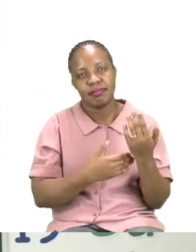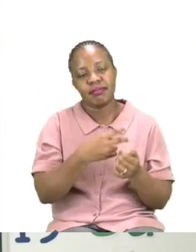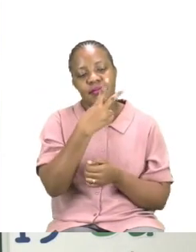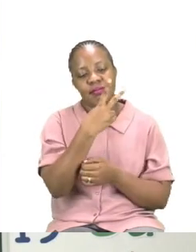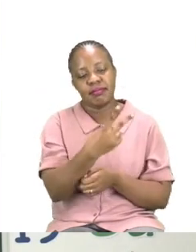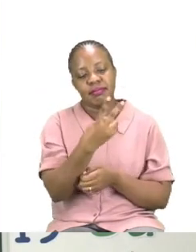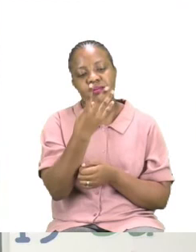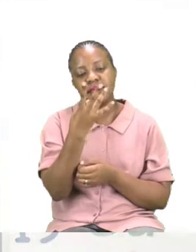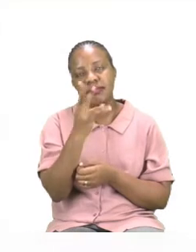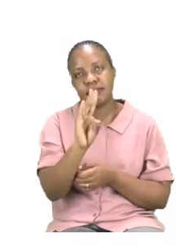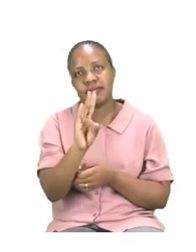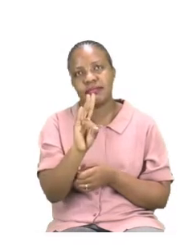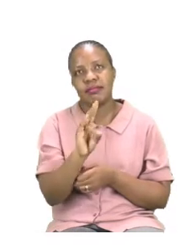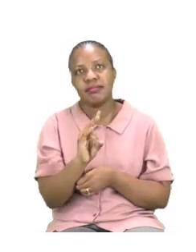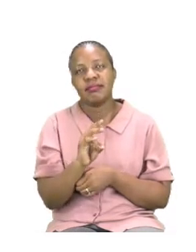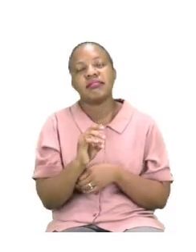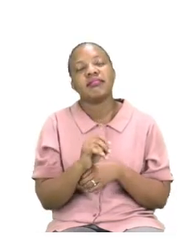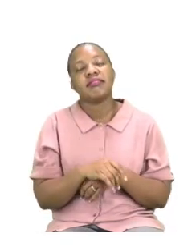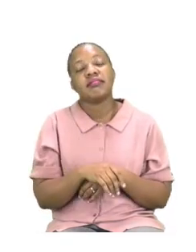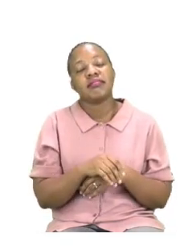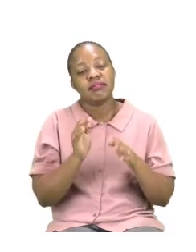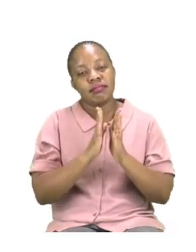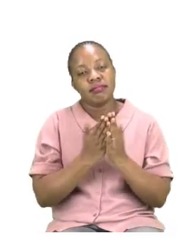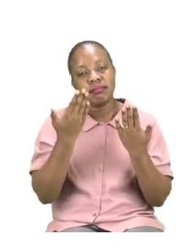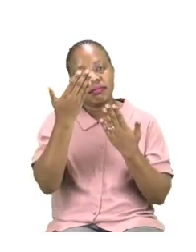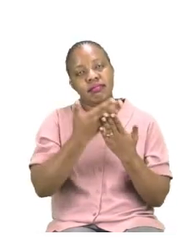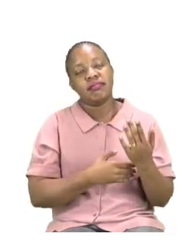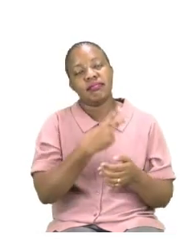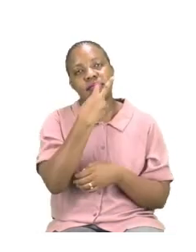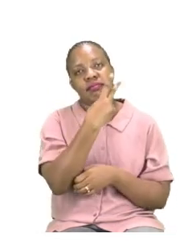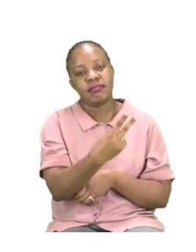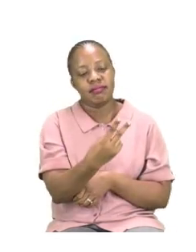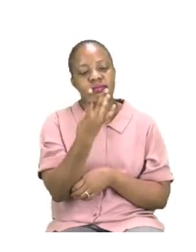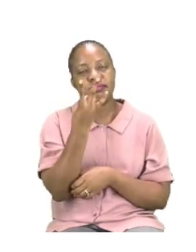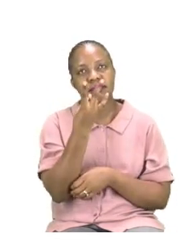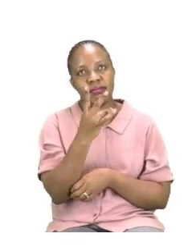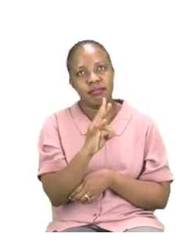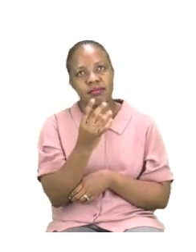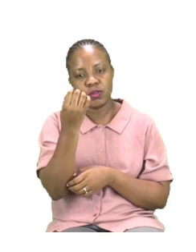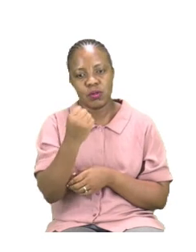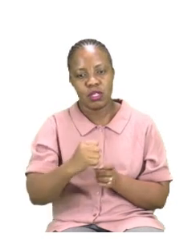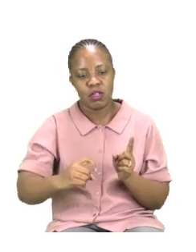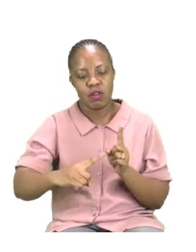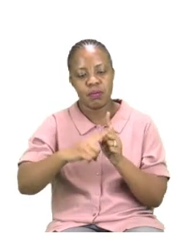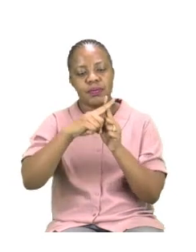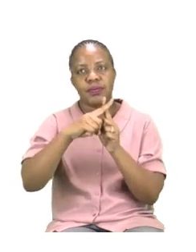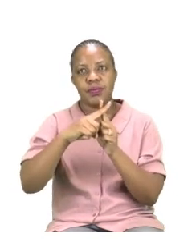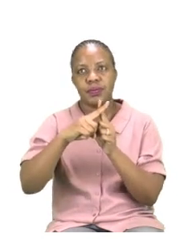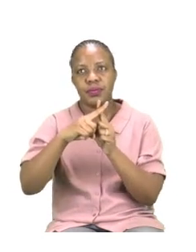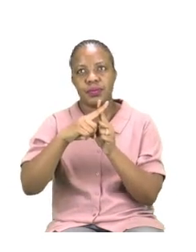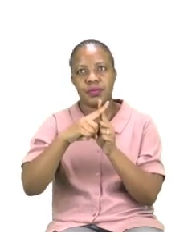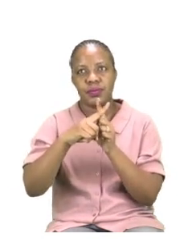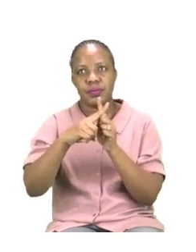27. On page 27, we have multiplication. Now, multiplication